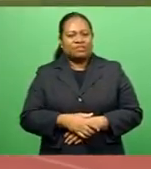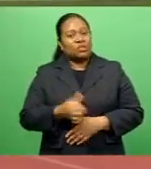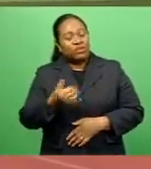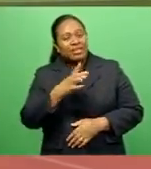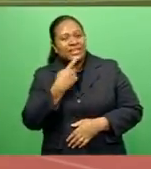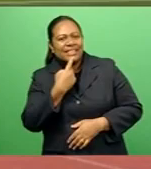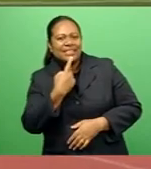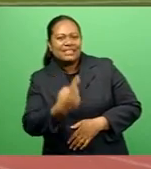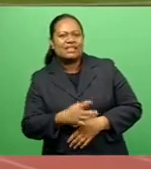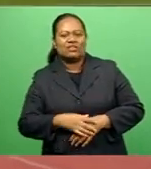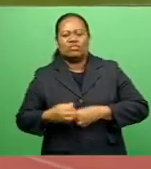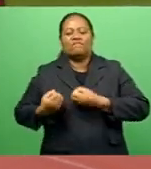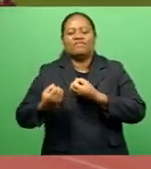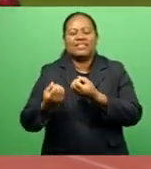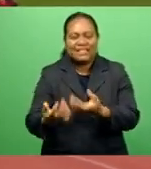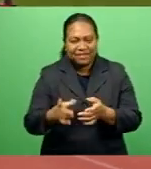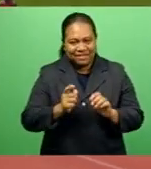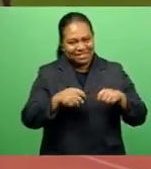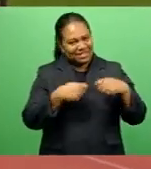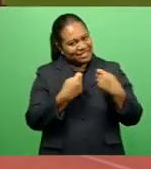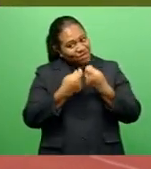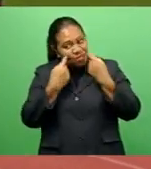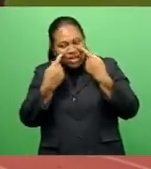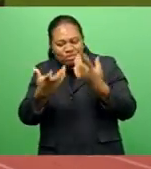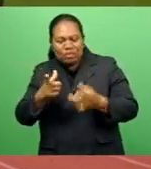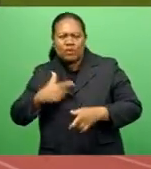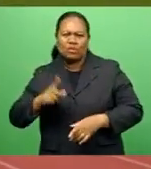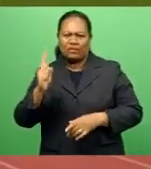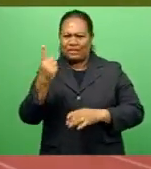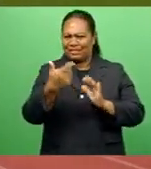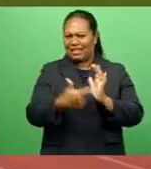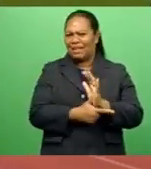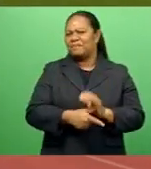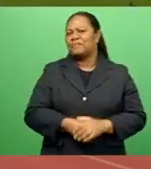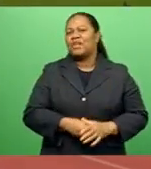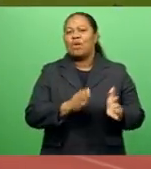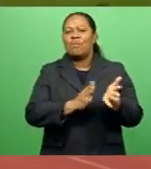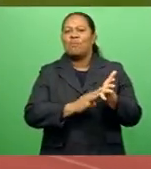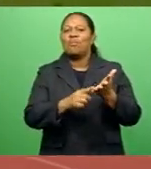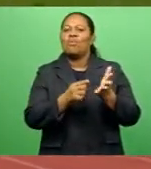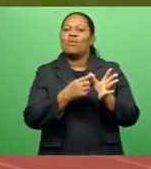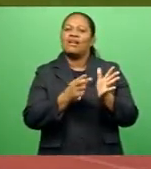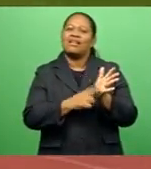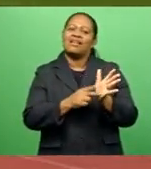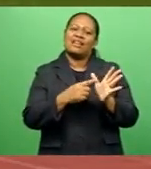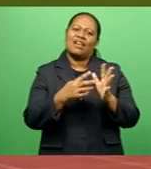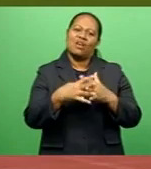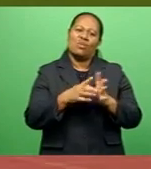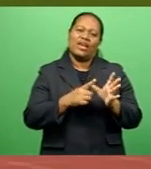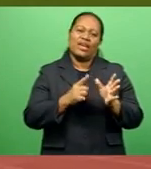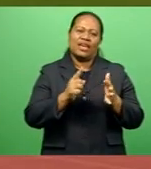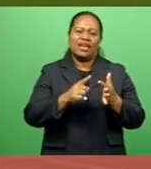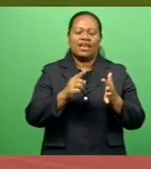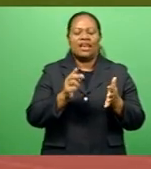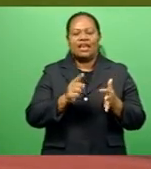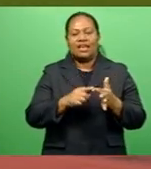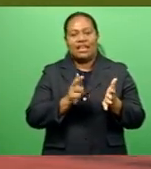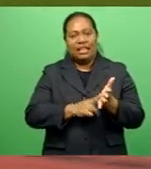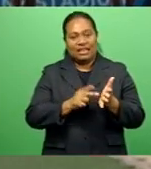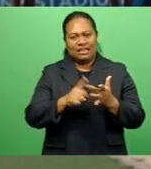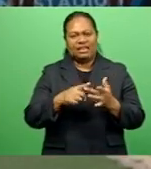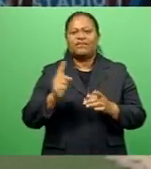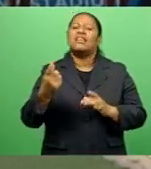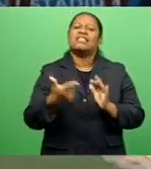we are trying to give our students exposure since this is the first time Moaniweni has come out to participate into the athletics